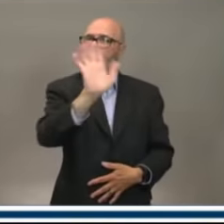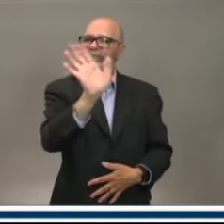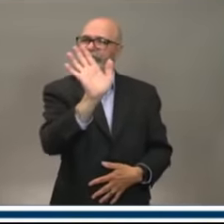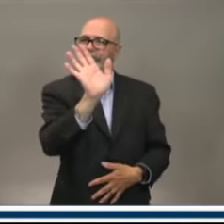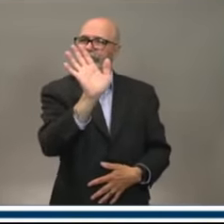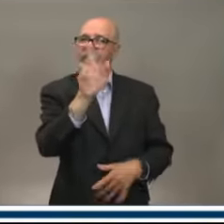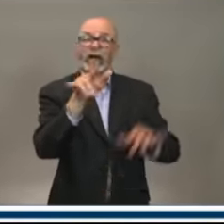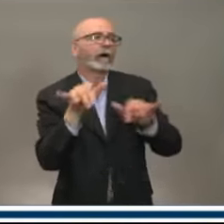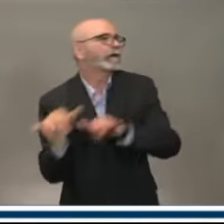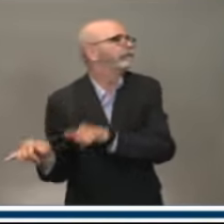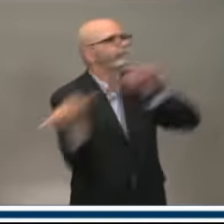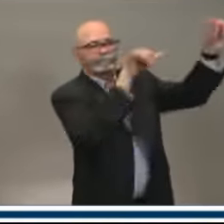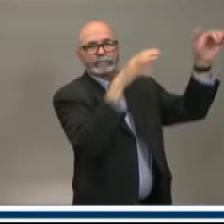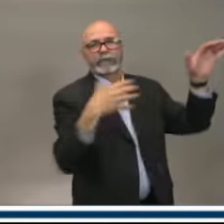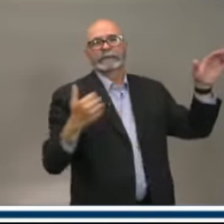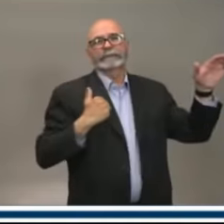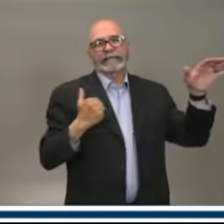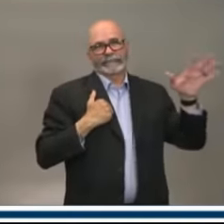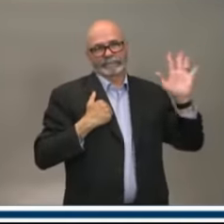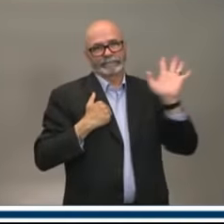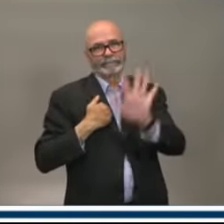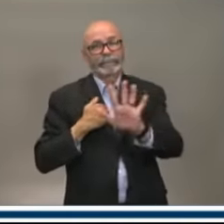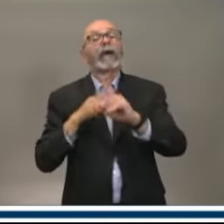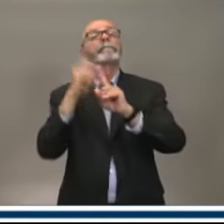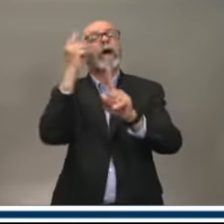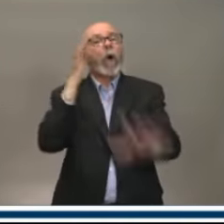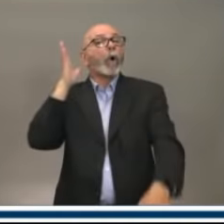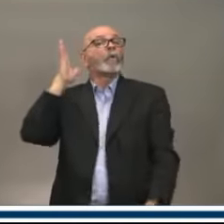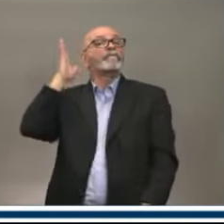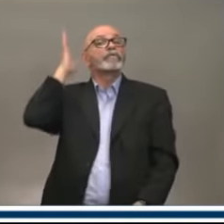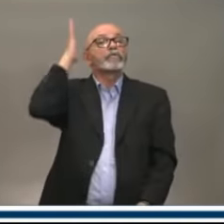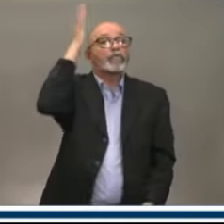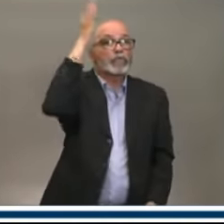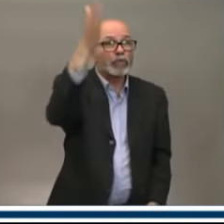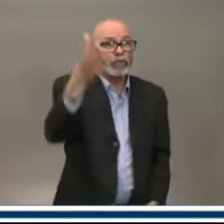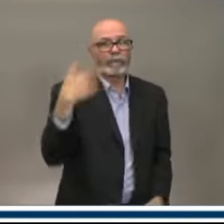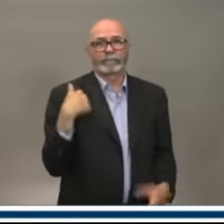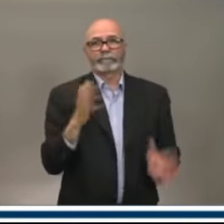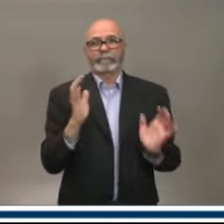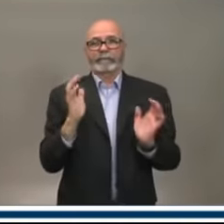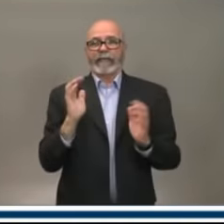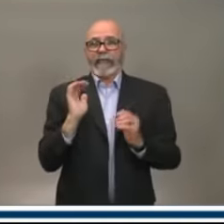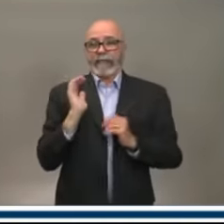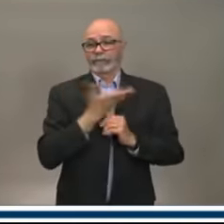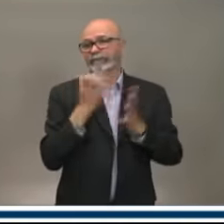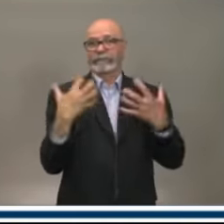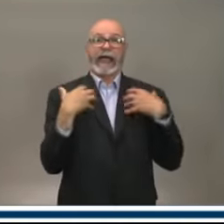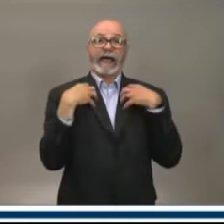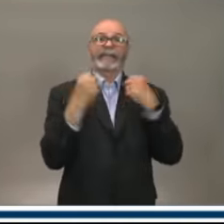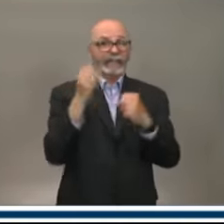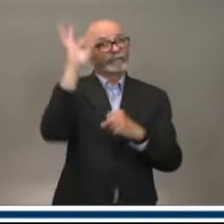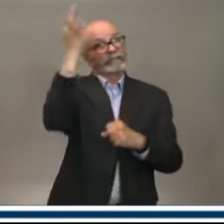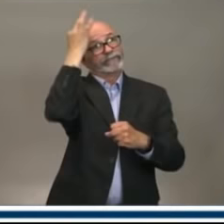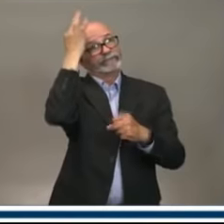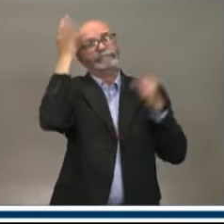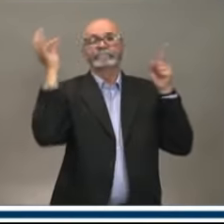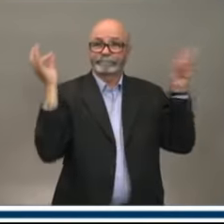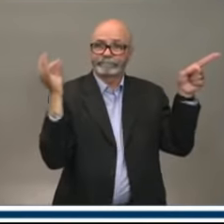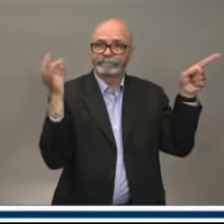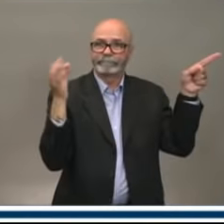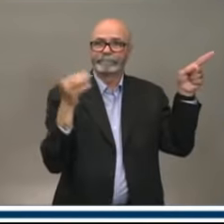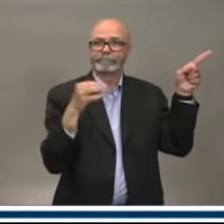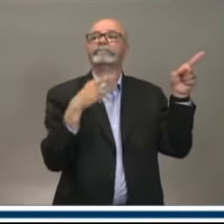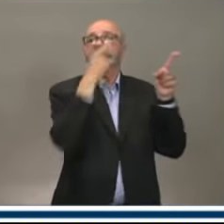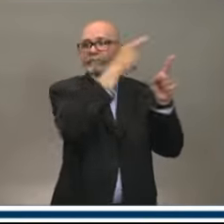That eventual plan will be informed by public health, federal public health recommendations and